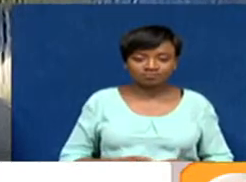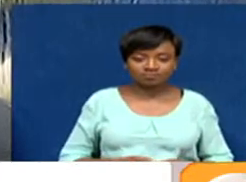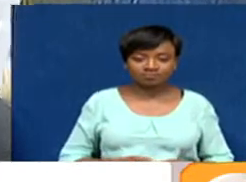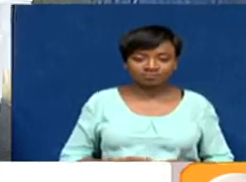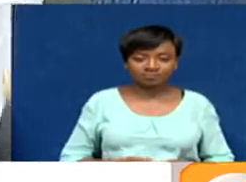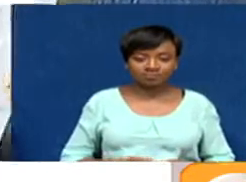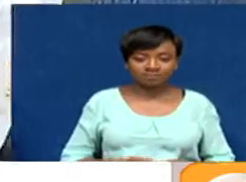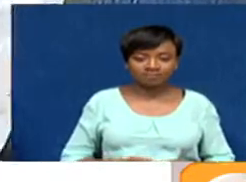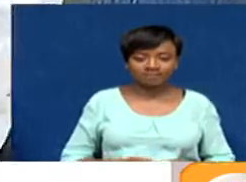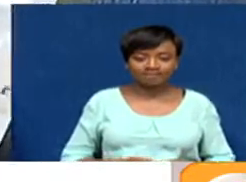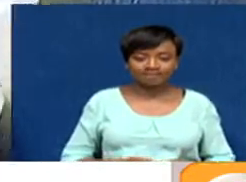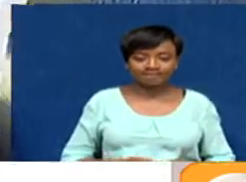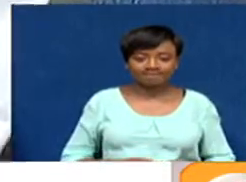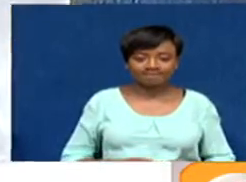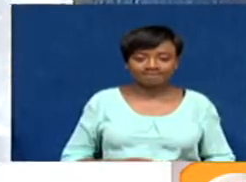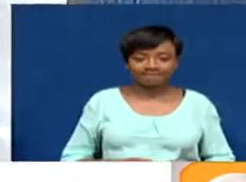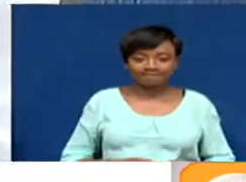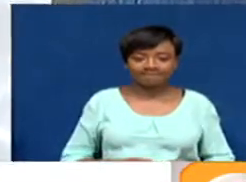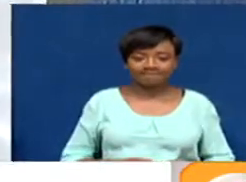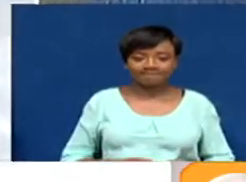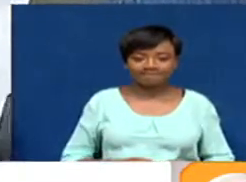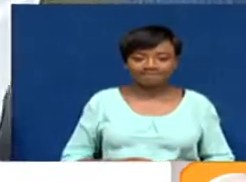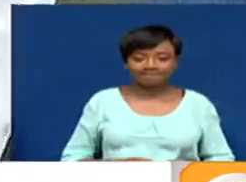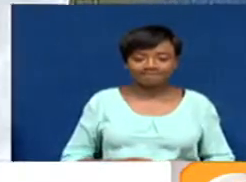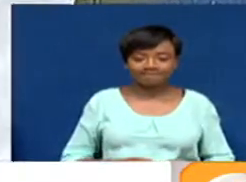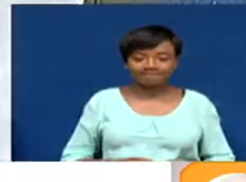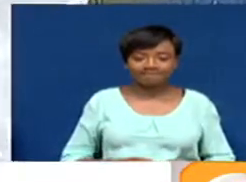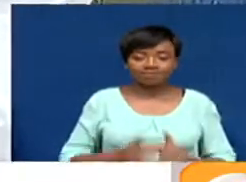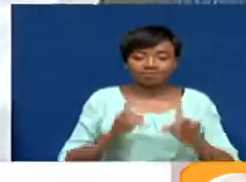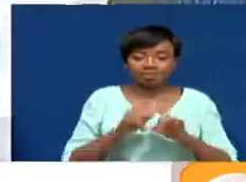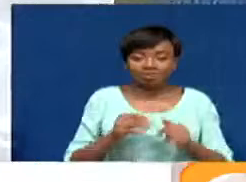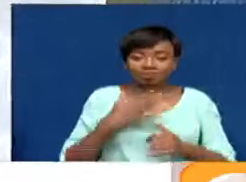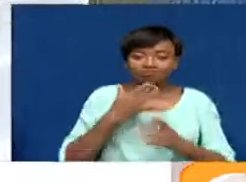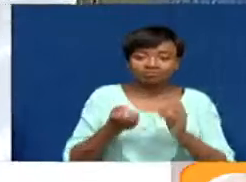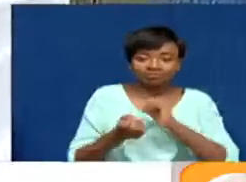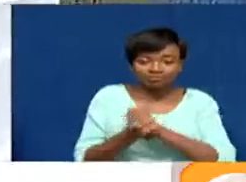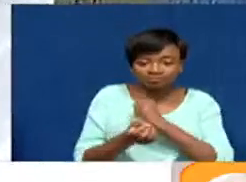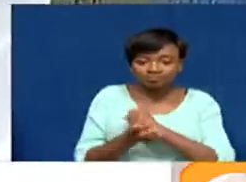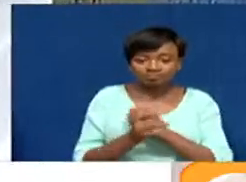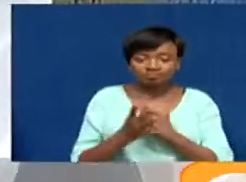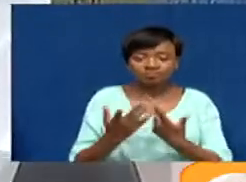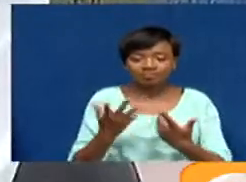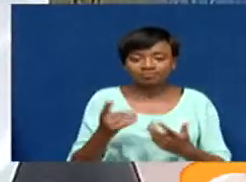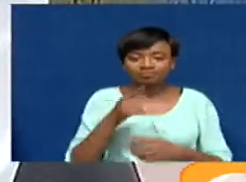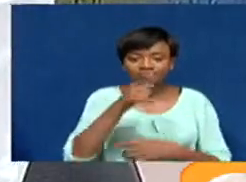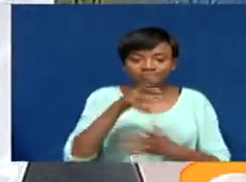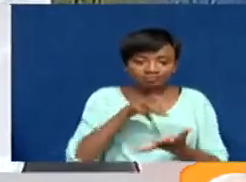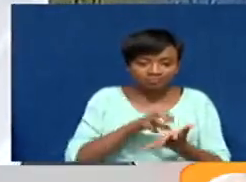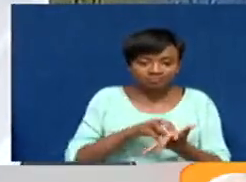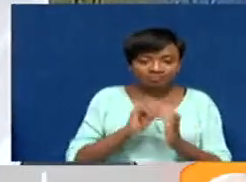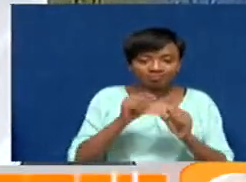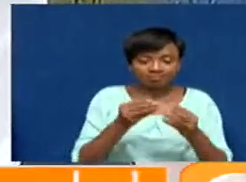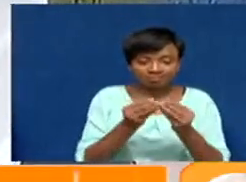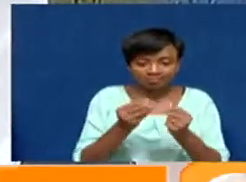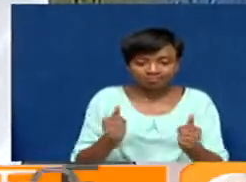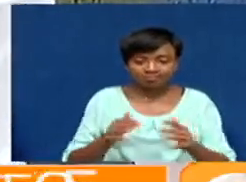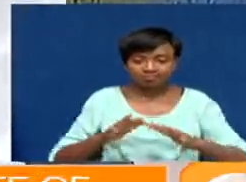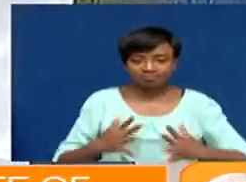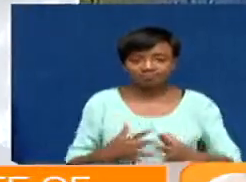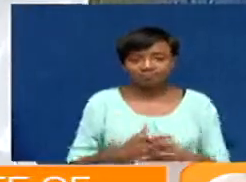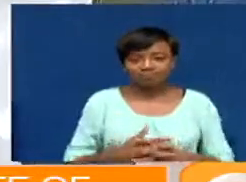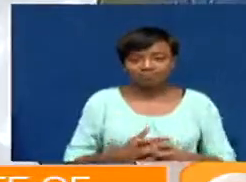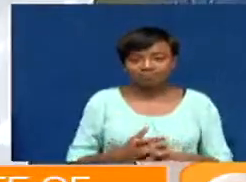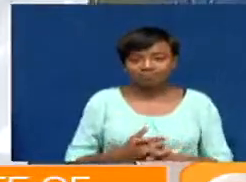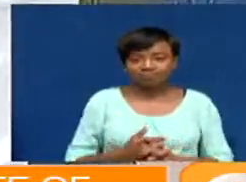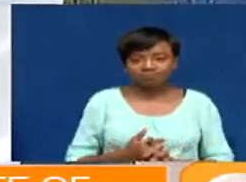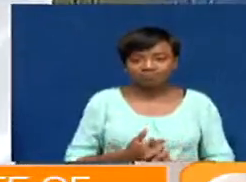are adjusted by the people in the value chain, not a bureaucrat sitting at the Energy, Petroleum and Petroleum Regulatory Authority. I